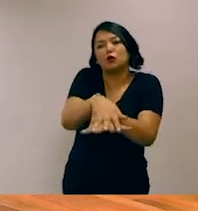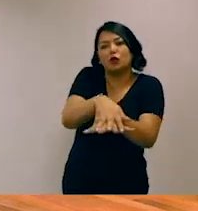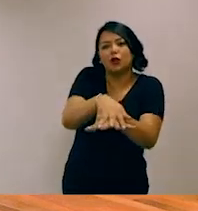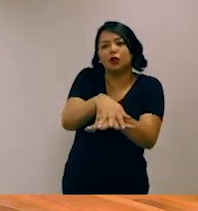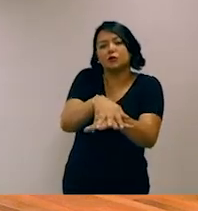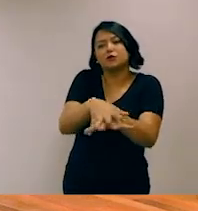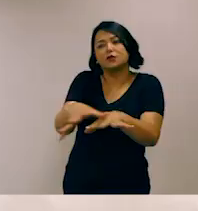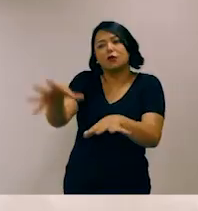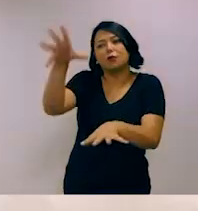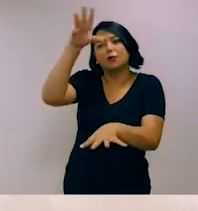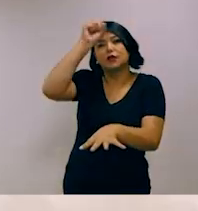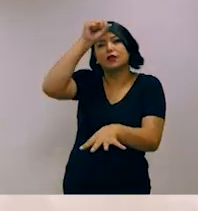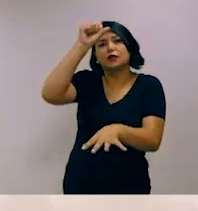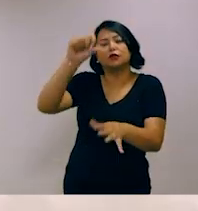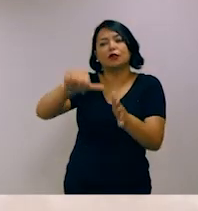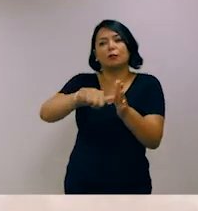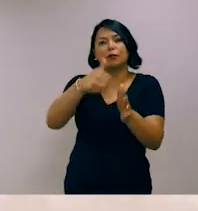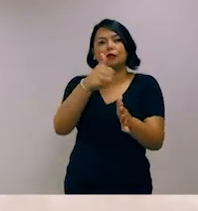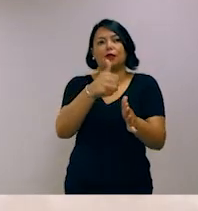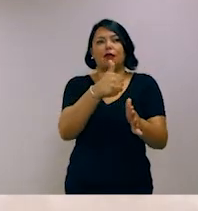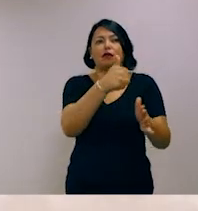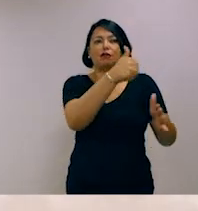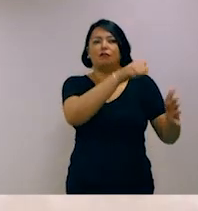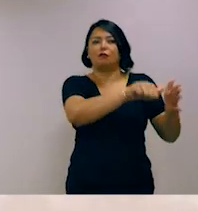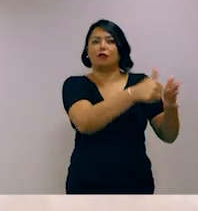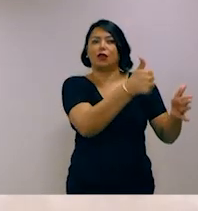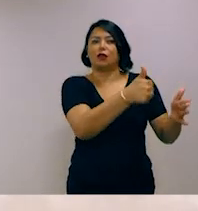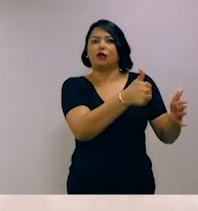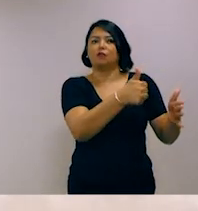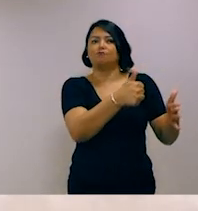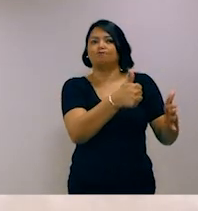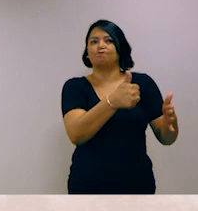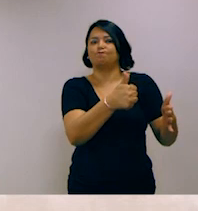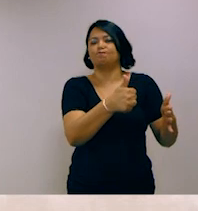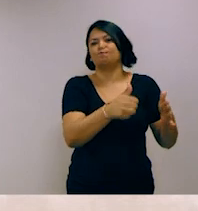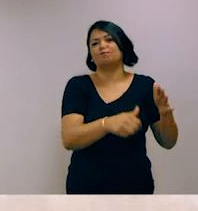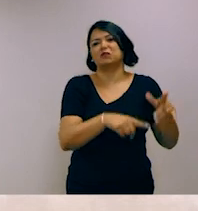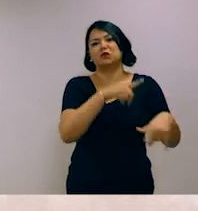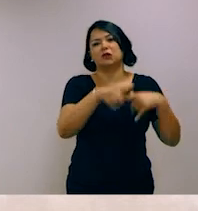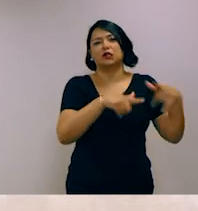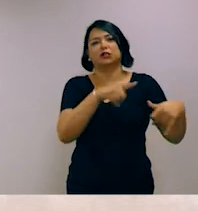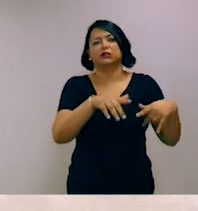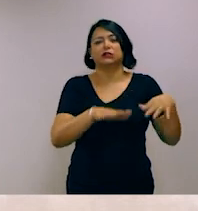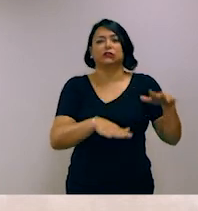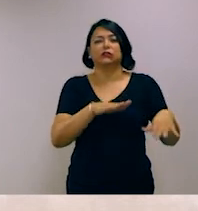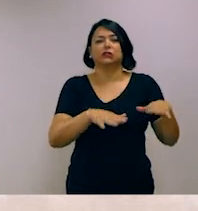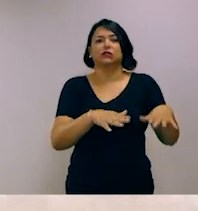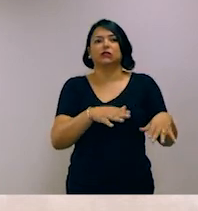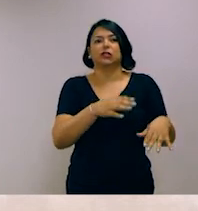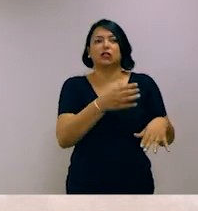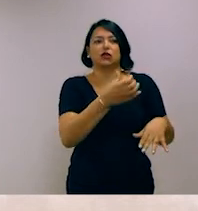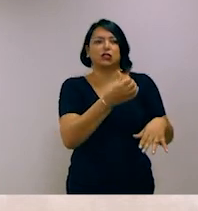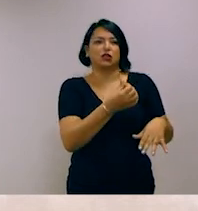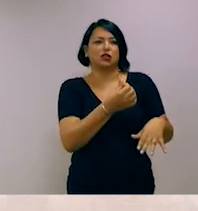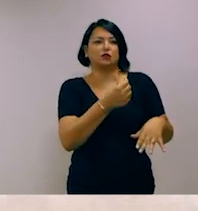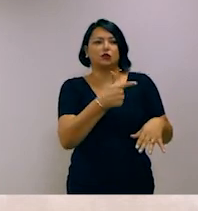included into the learning. In the first phase, we worked with around